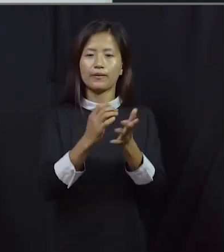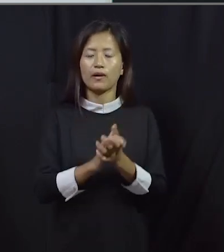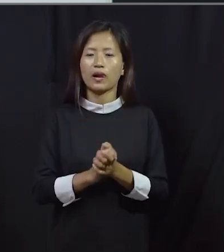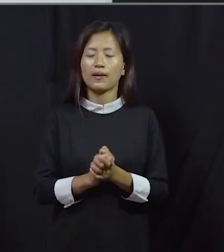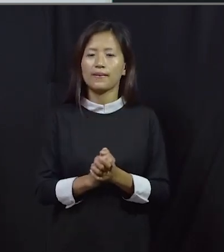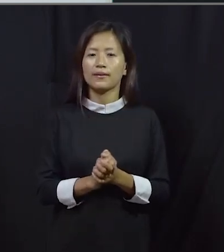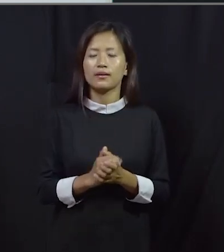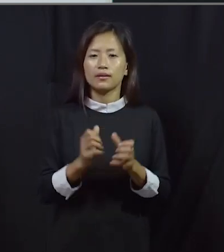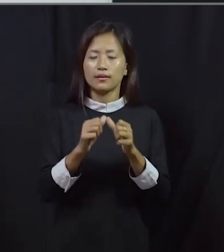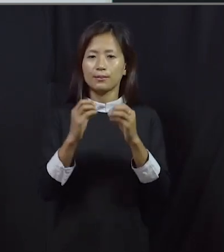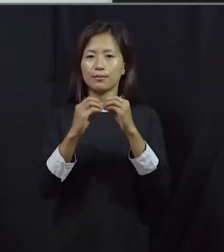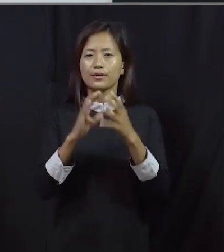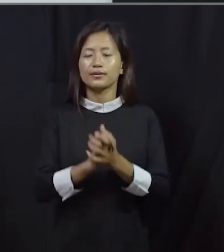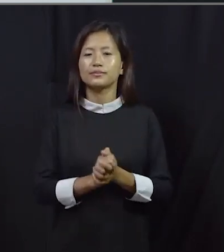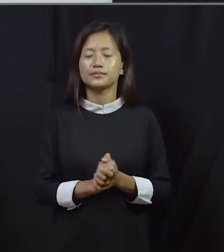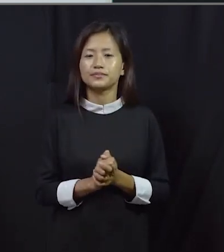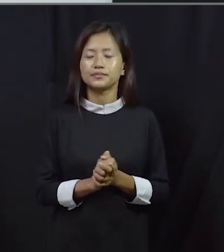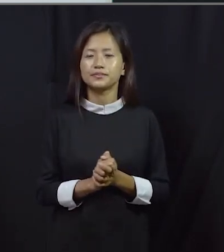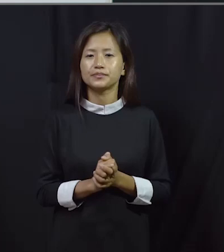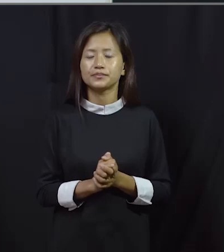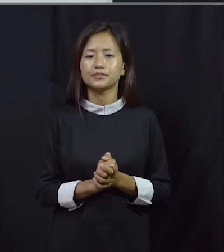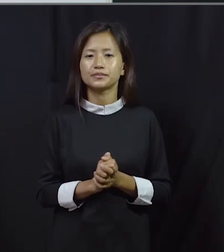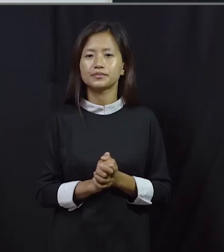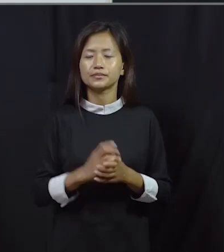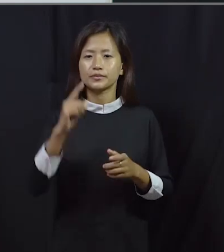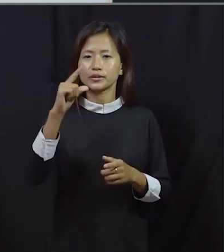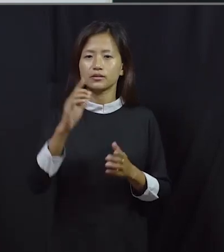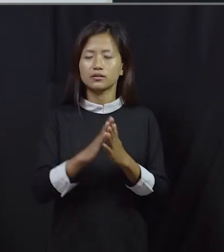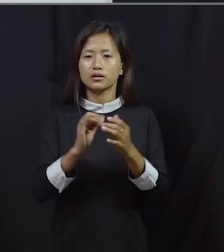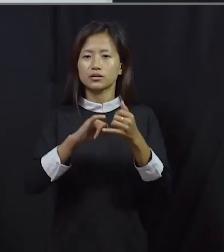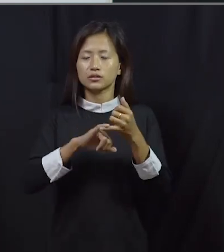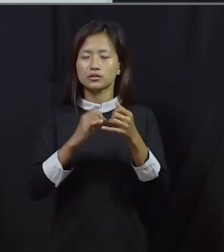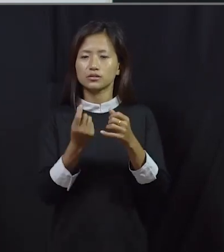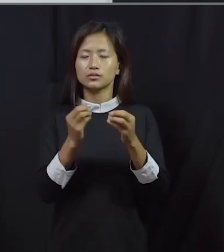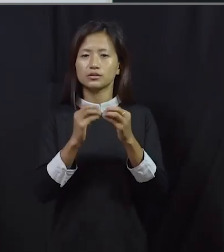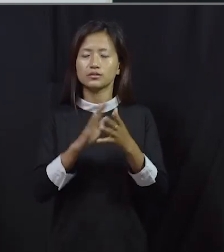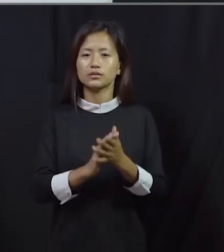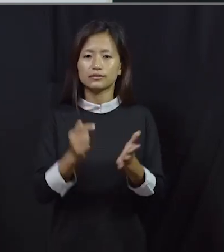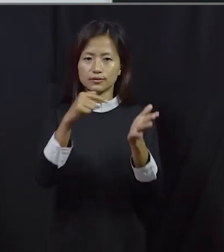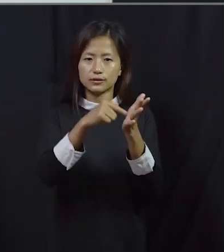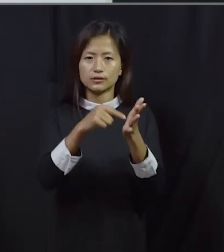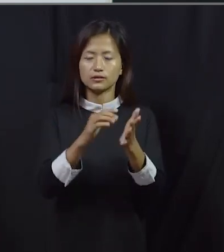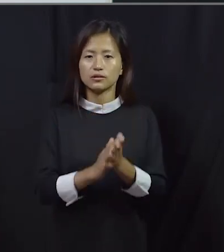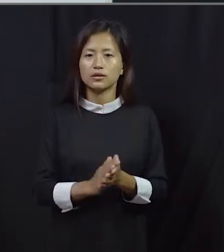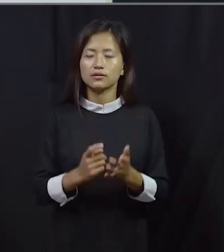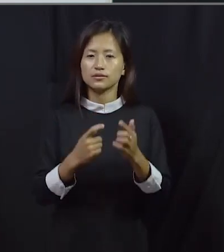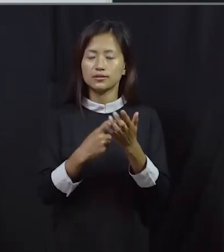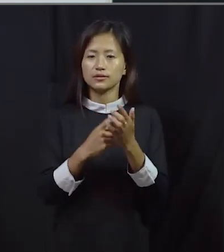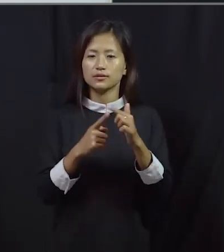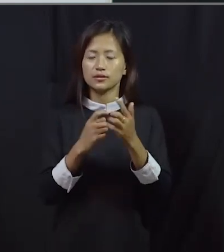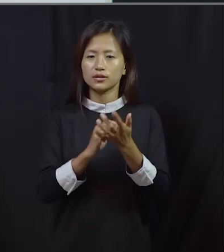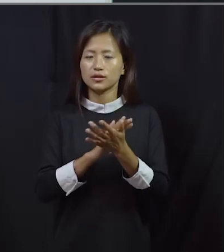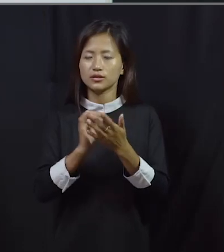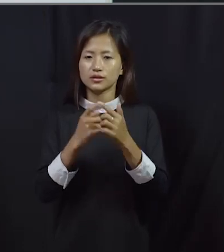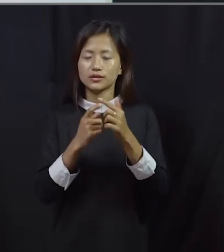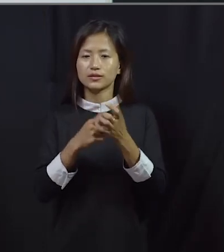AB, small arc, what? AB, okay. The angle subtended by this arc here in the center, say this is theta, right?